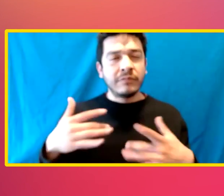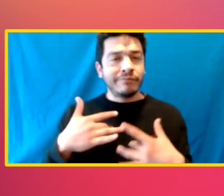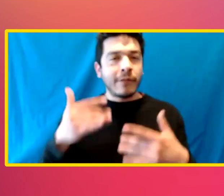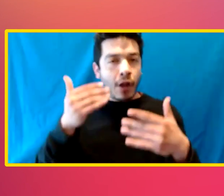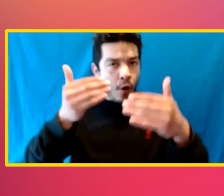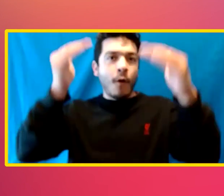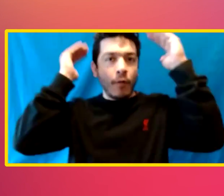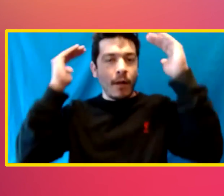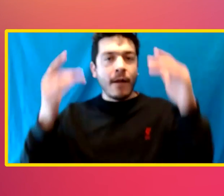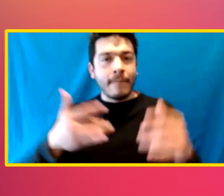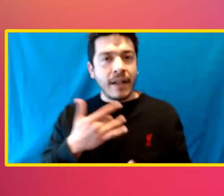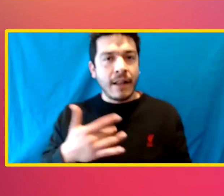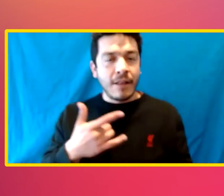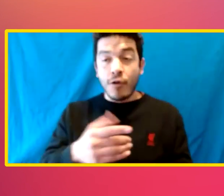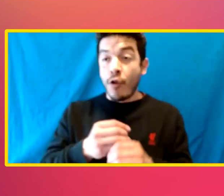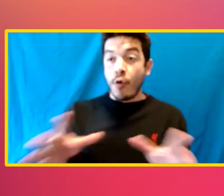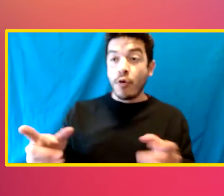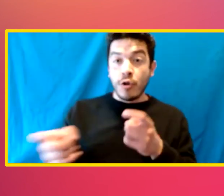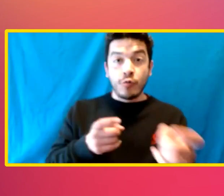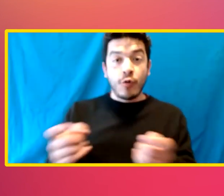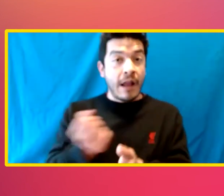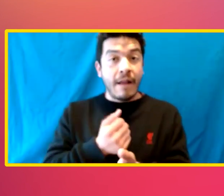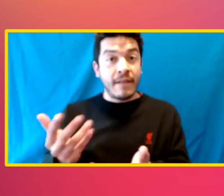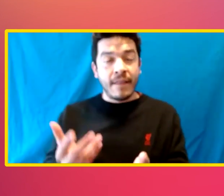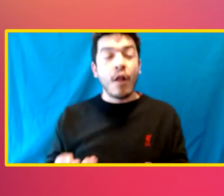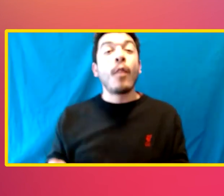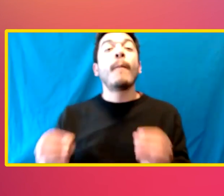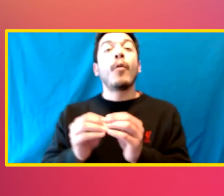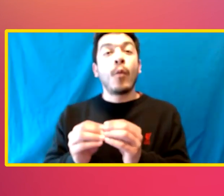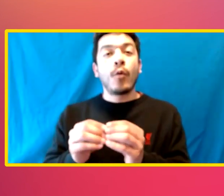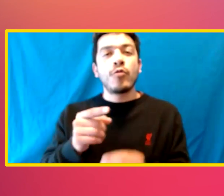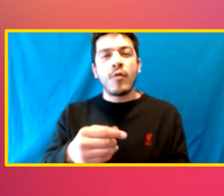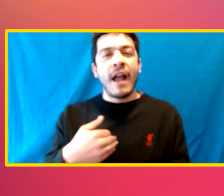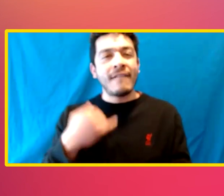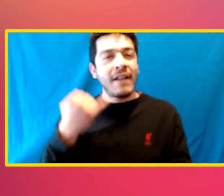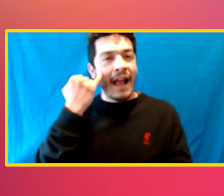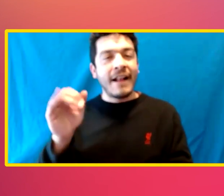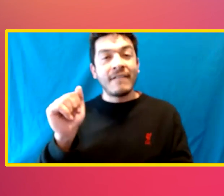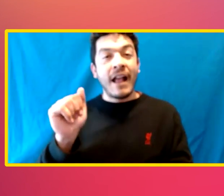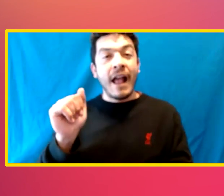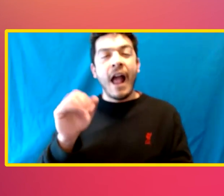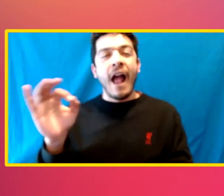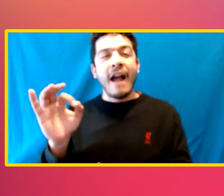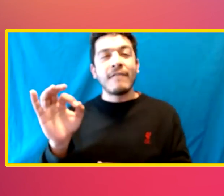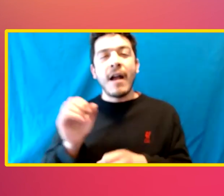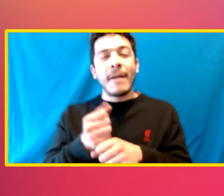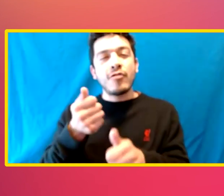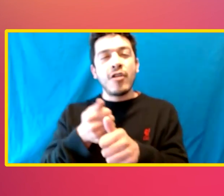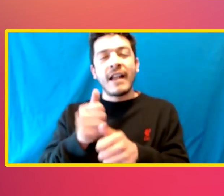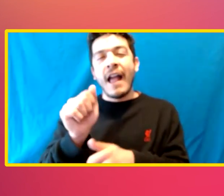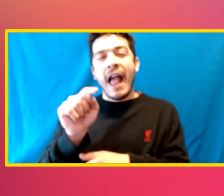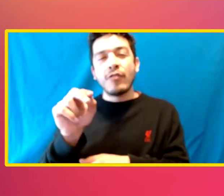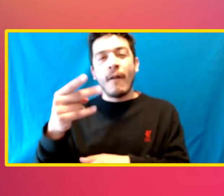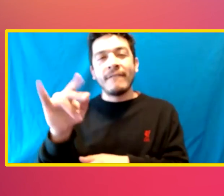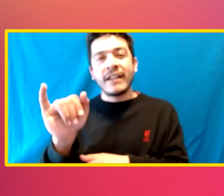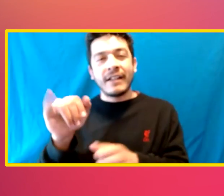longer control of anything. The more you have this idea of atrophying yourself into mm, yourself